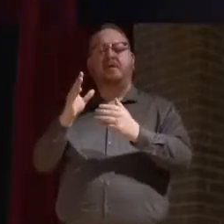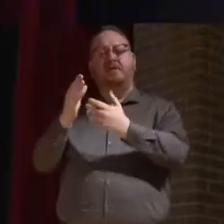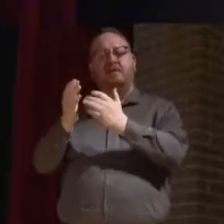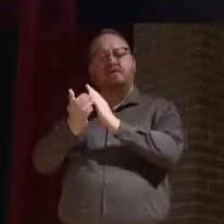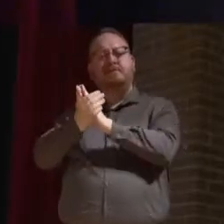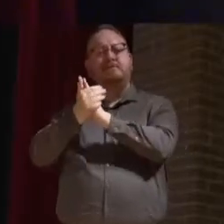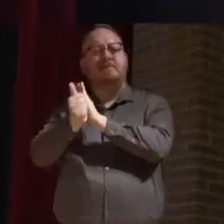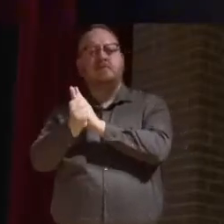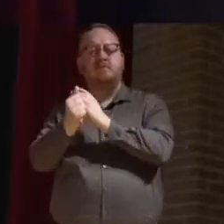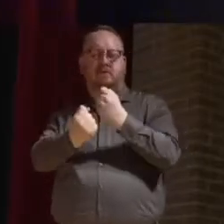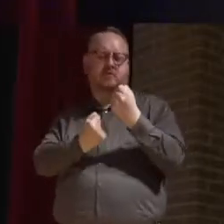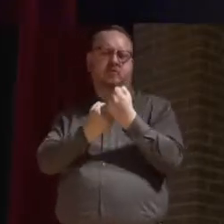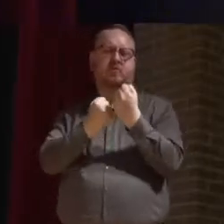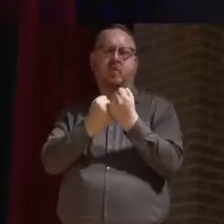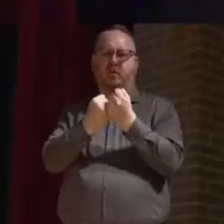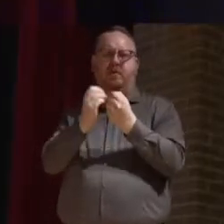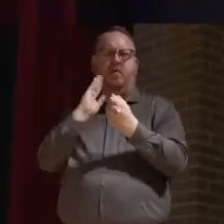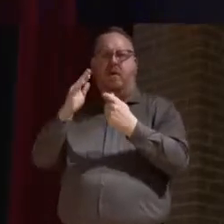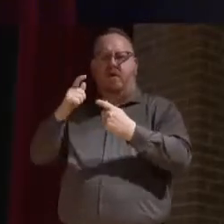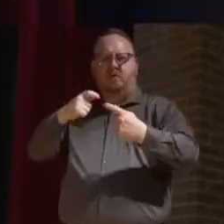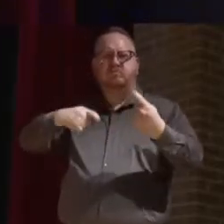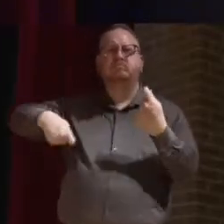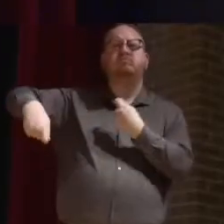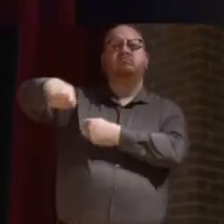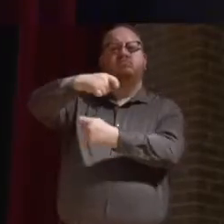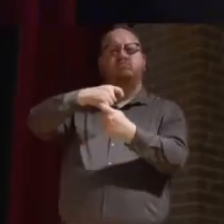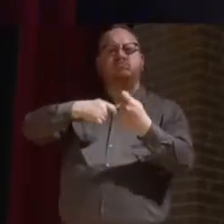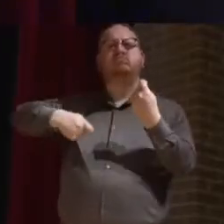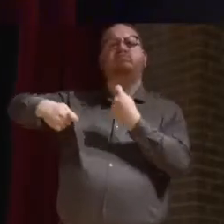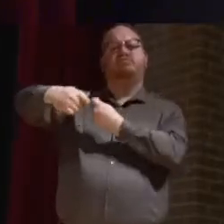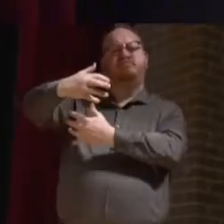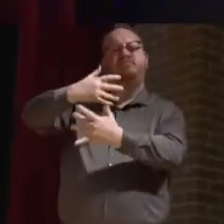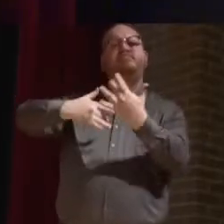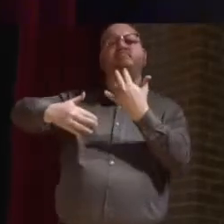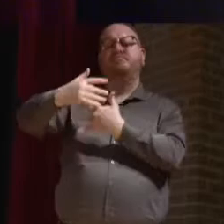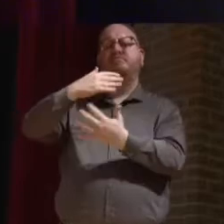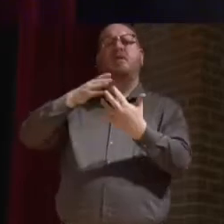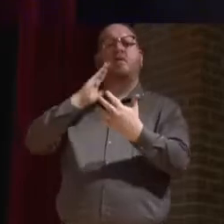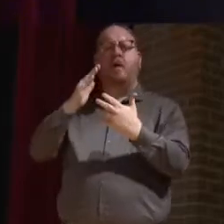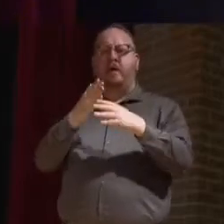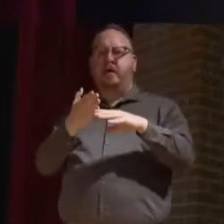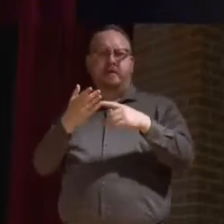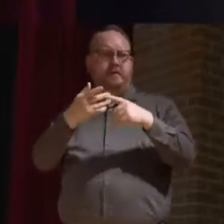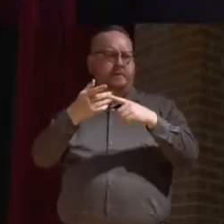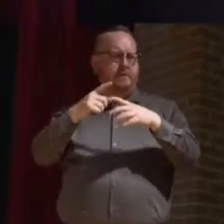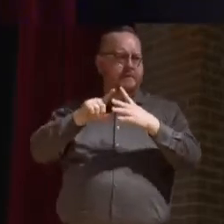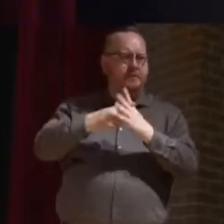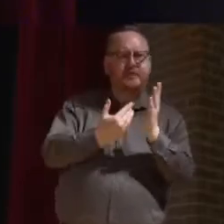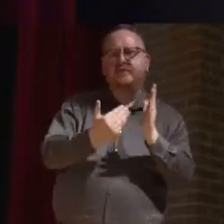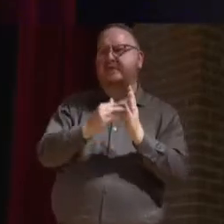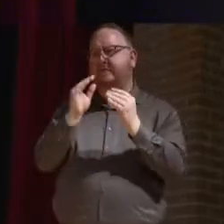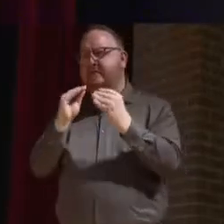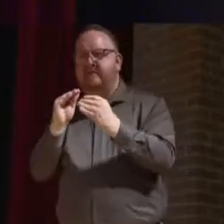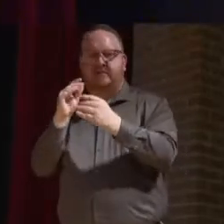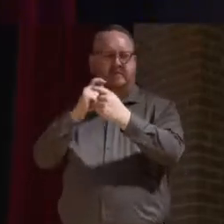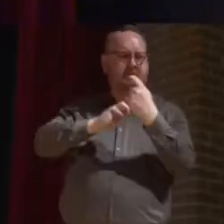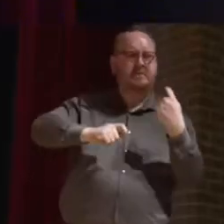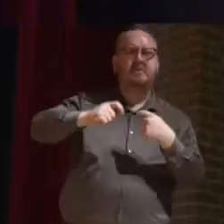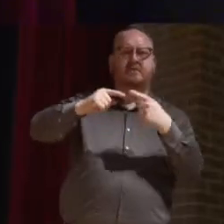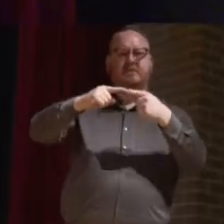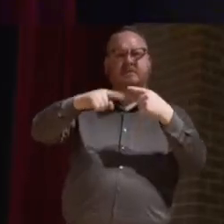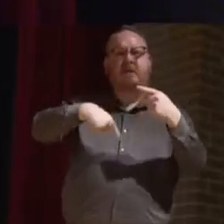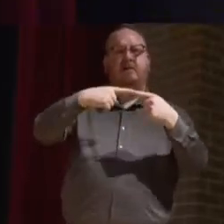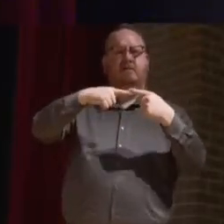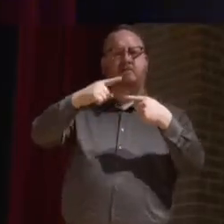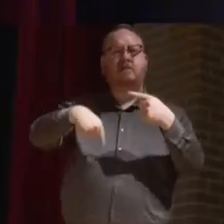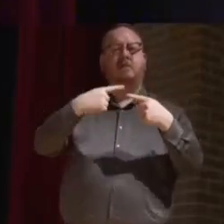is needed. And some people need a lot more support, some people need less support. And I was thinking about, Don, it made me think when you